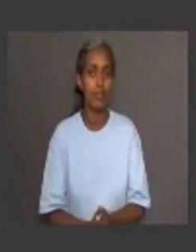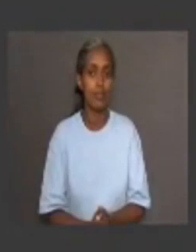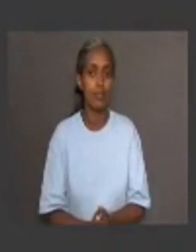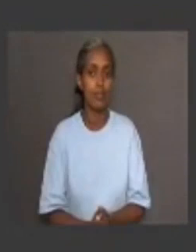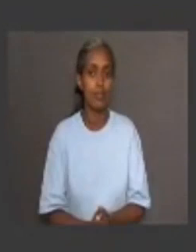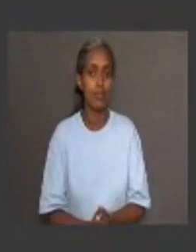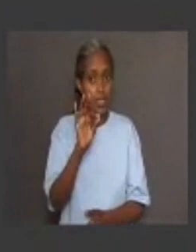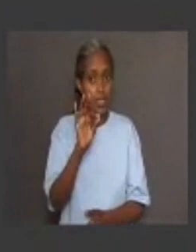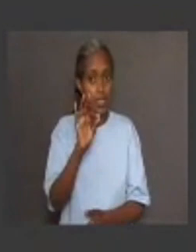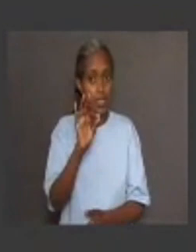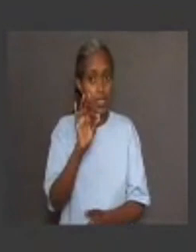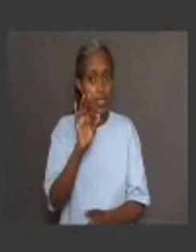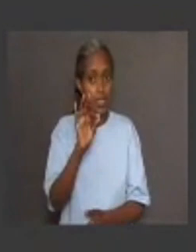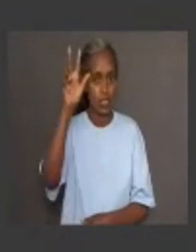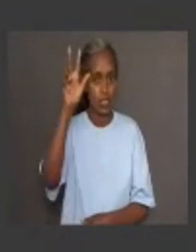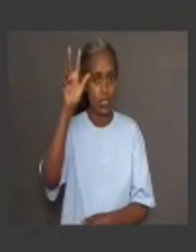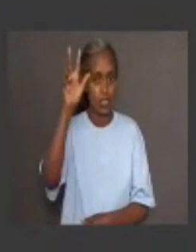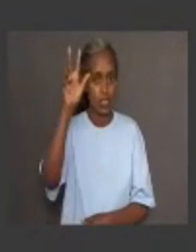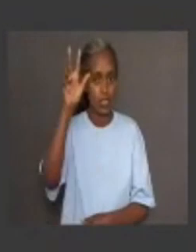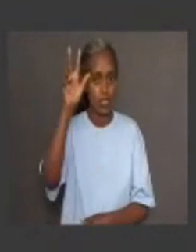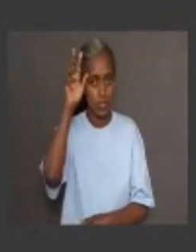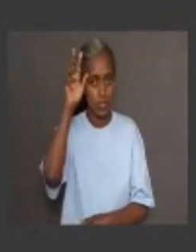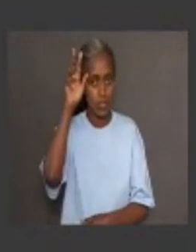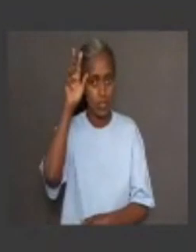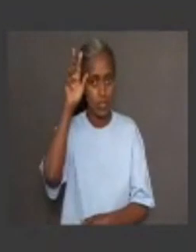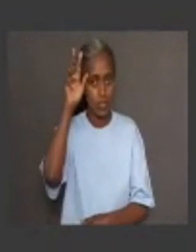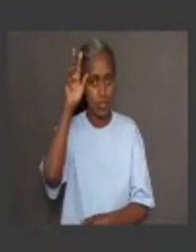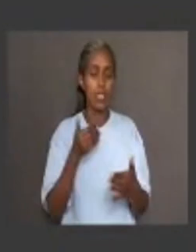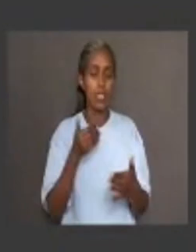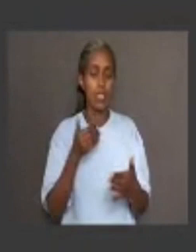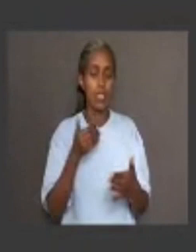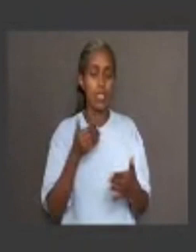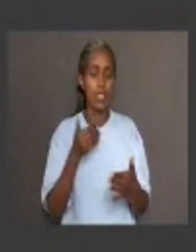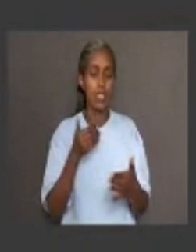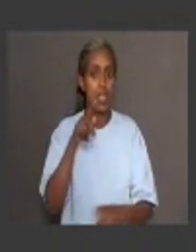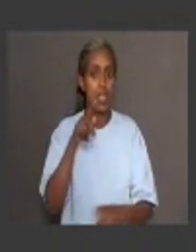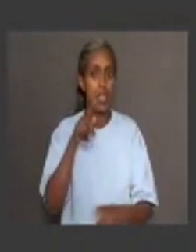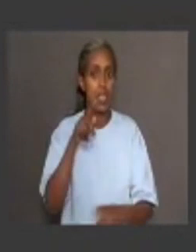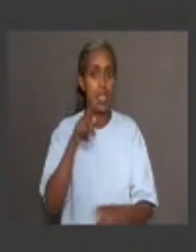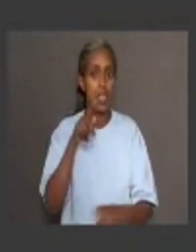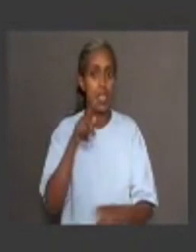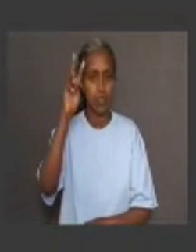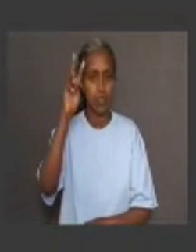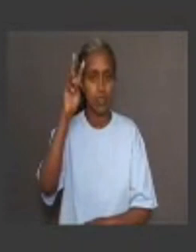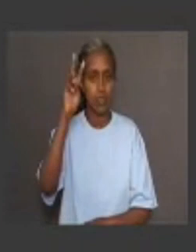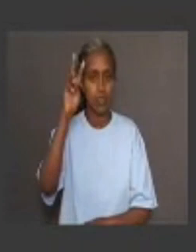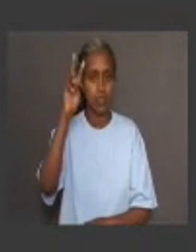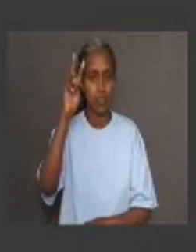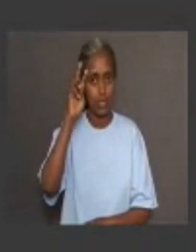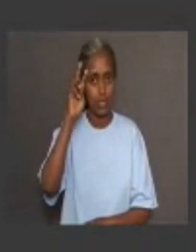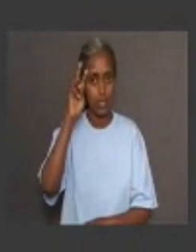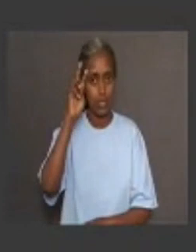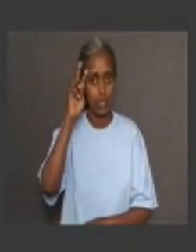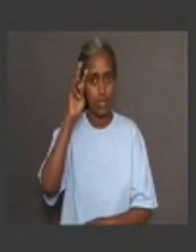9x cubed minus x squared